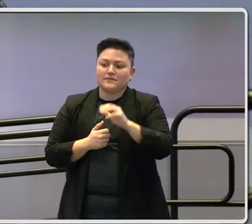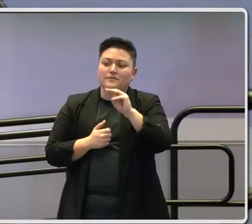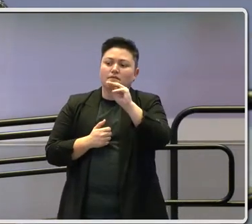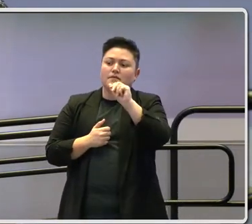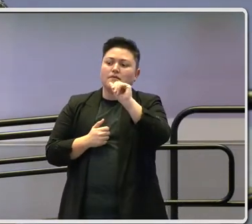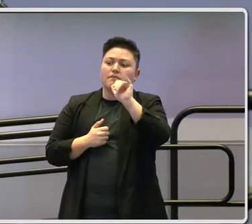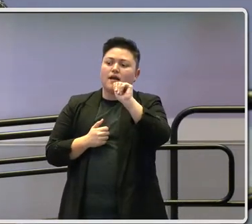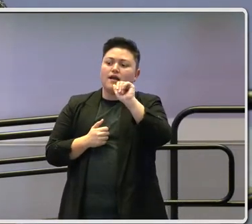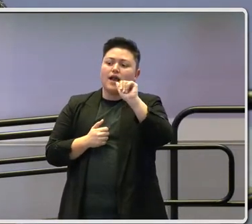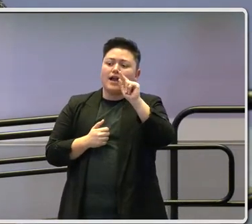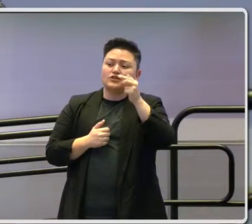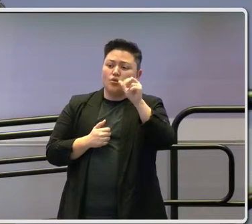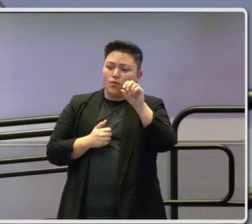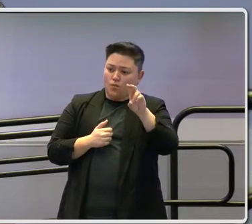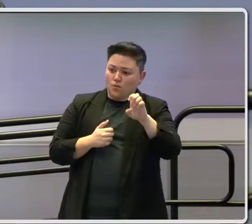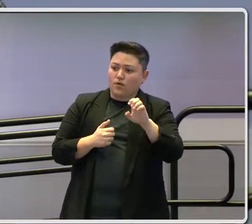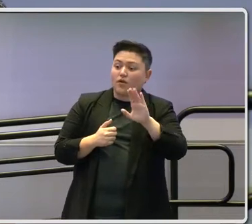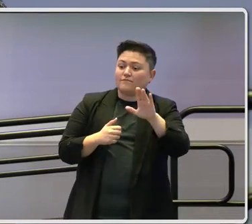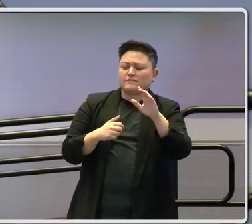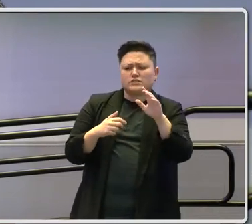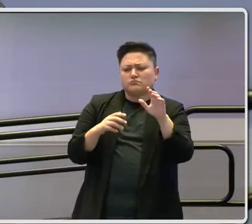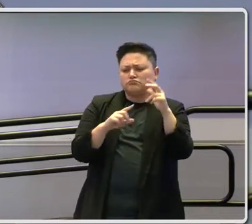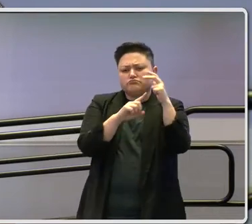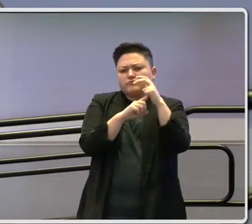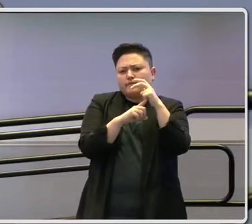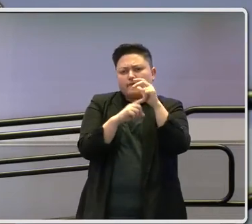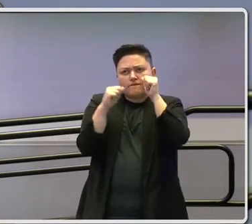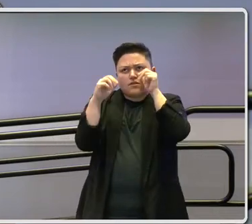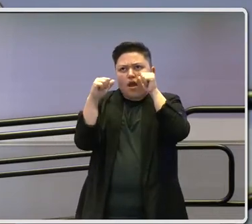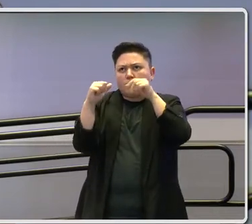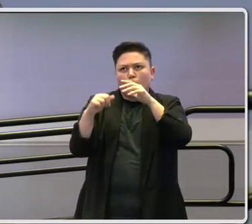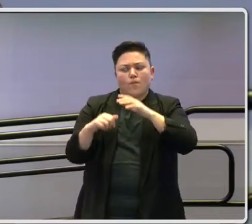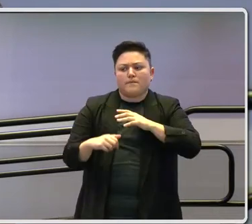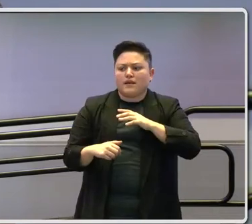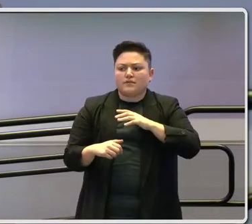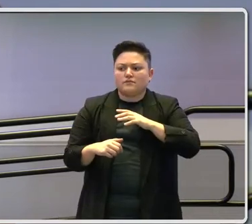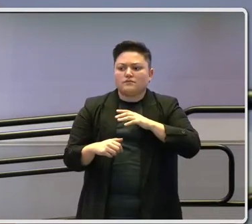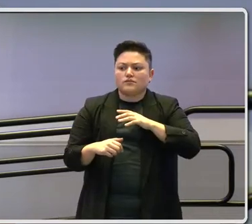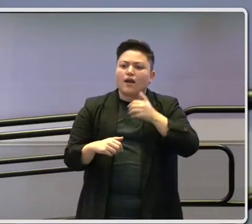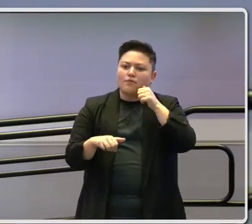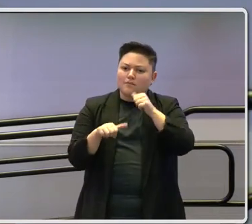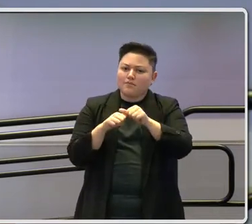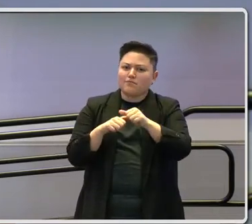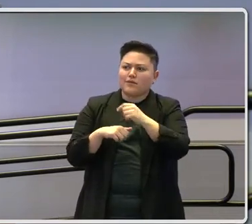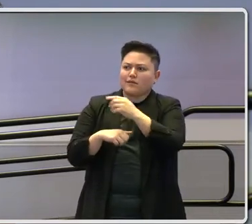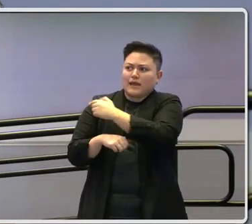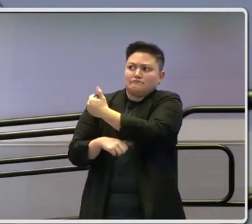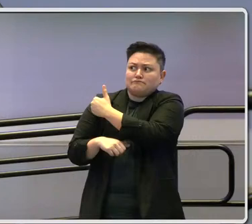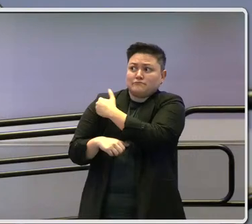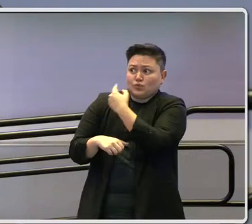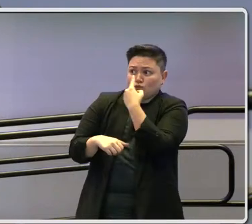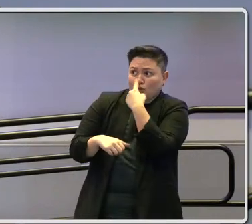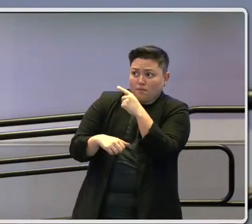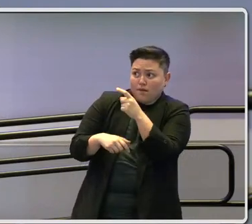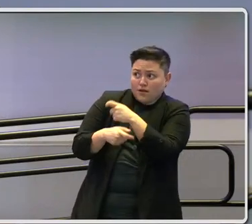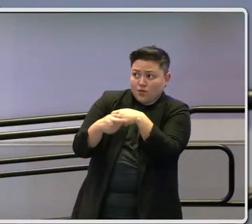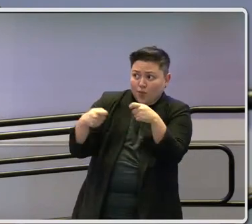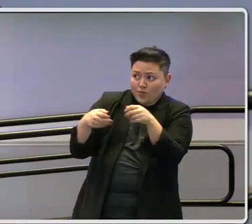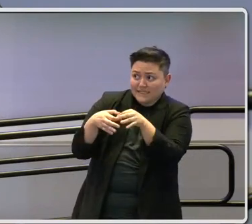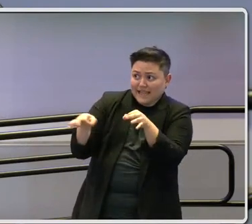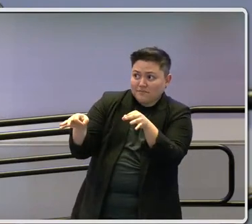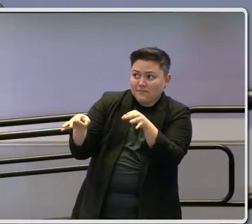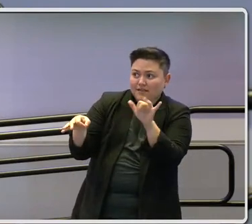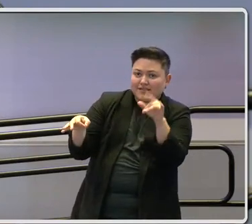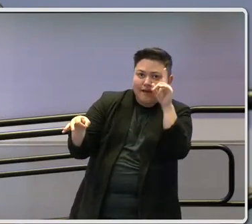Angelou's Phenomenal Women. And so when I was asked to provide a closing, that's the first thing that popped into my